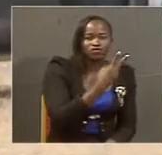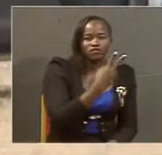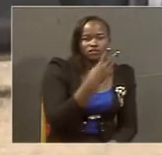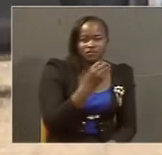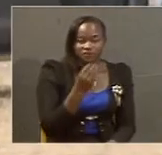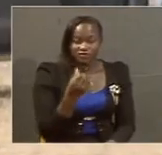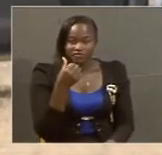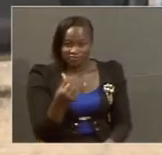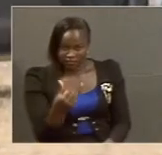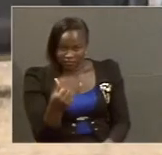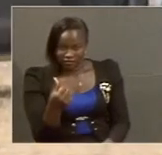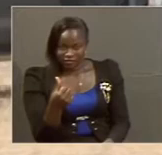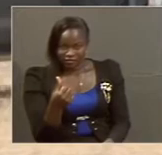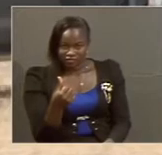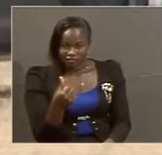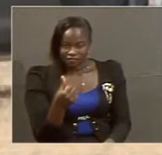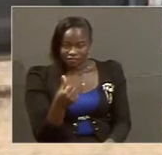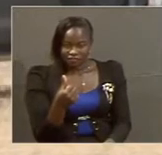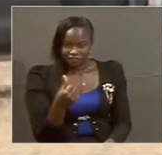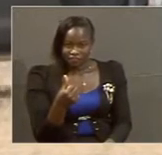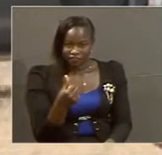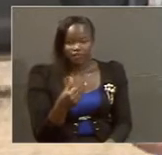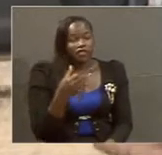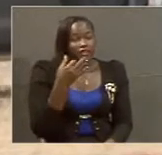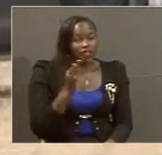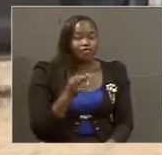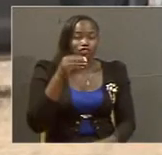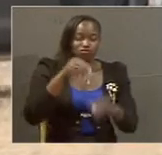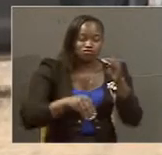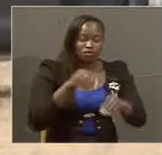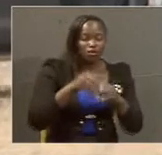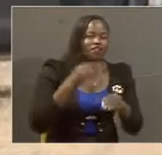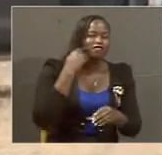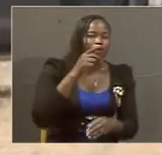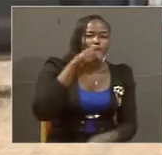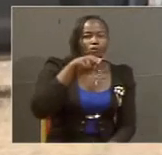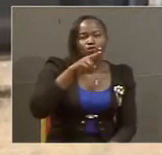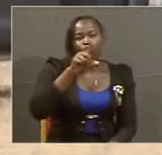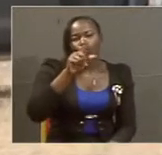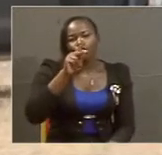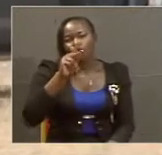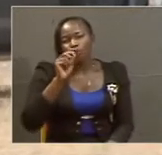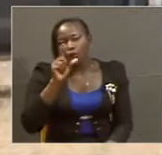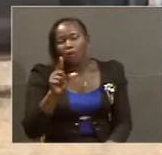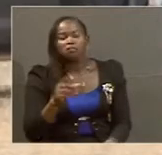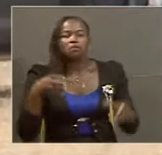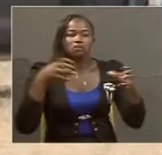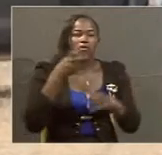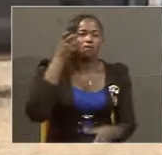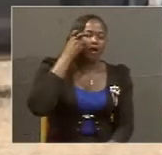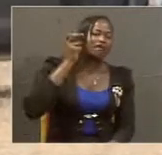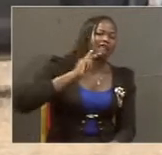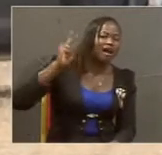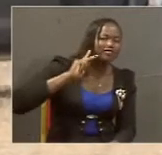or 2006, and voted for the Pulkols, for the Arasos, for the Vesiges.